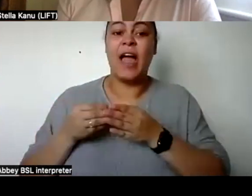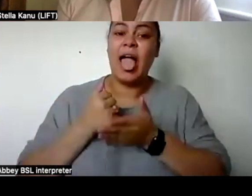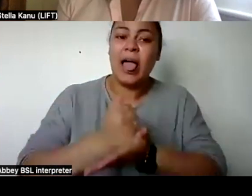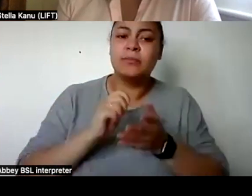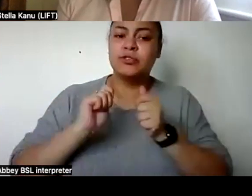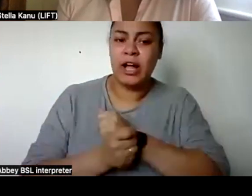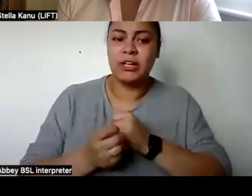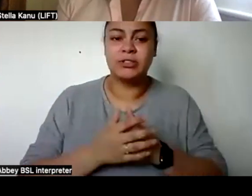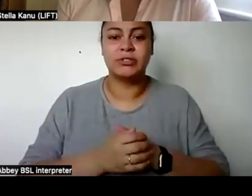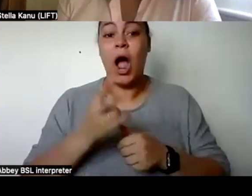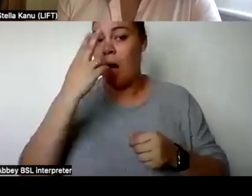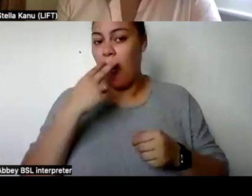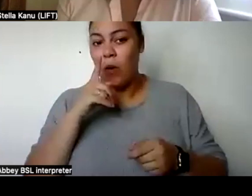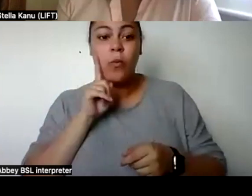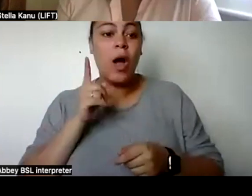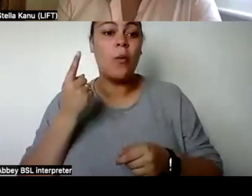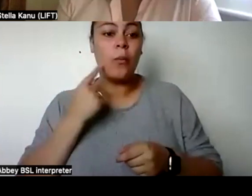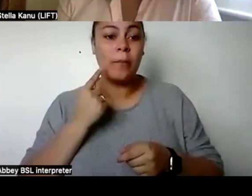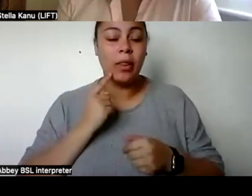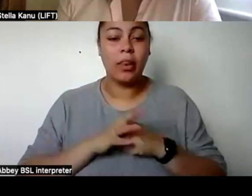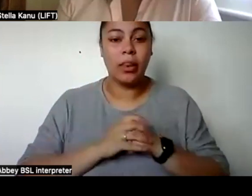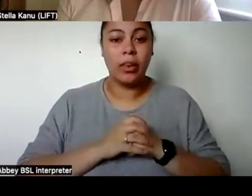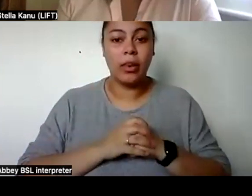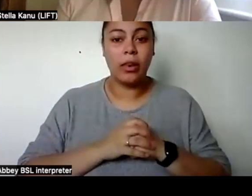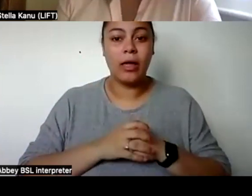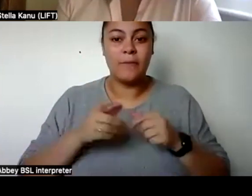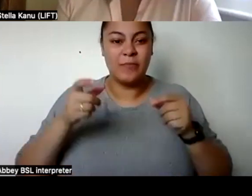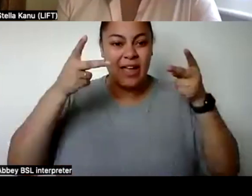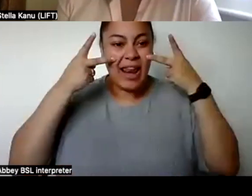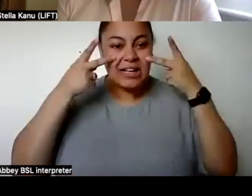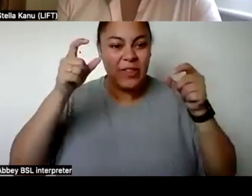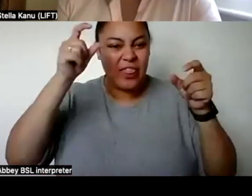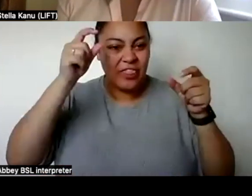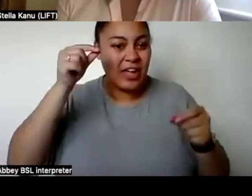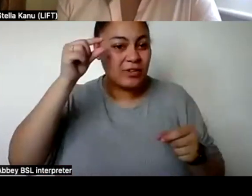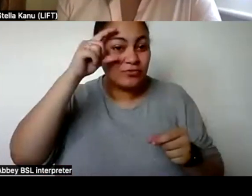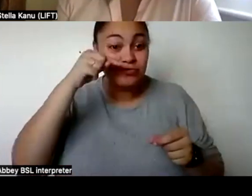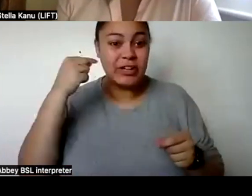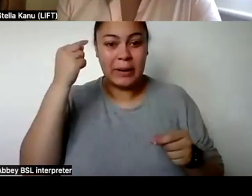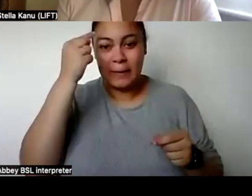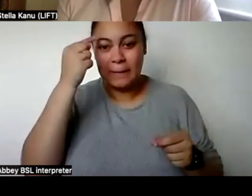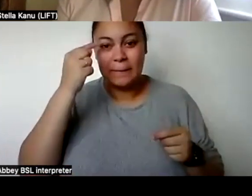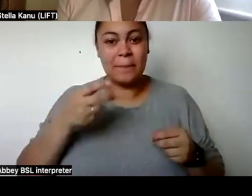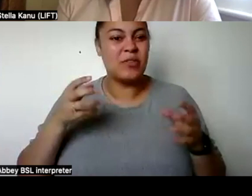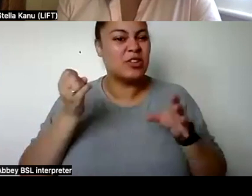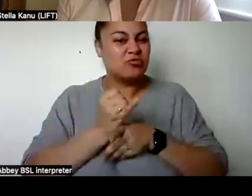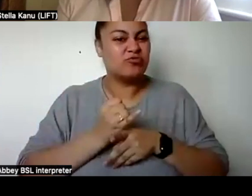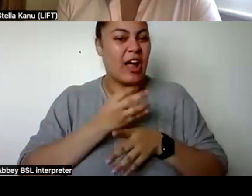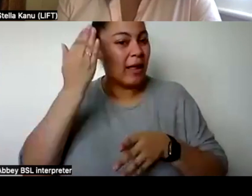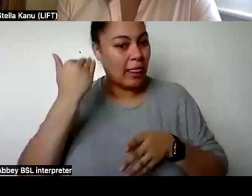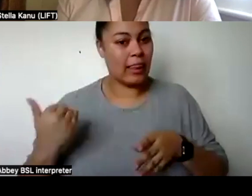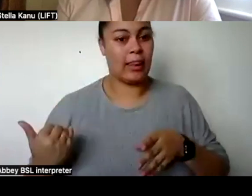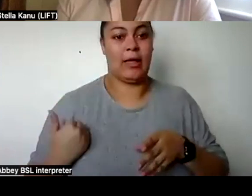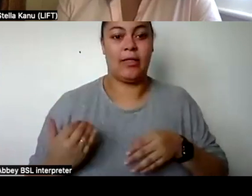I'm an older white woman with glasses with a thick rim. I have grey shoulder length wavy hair, and I'm